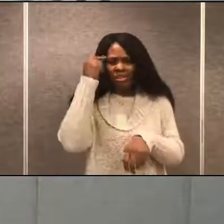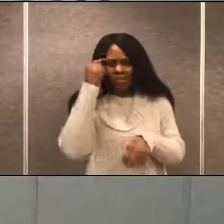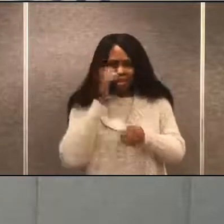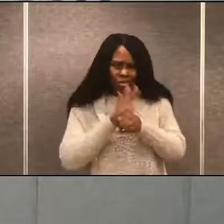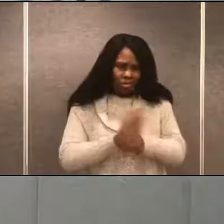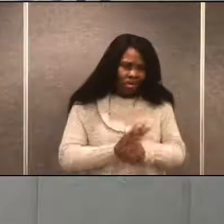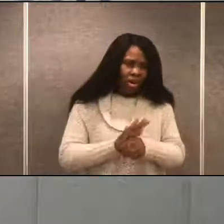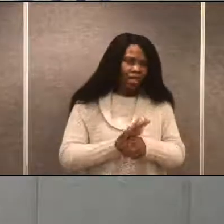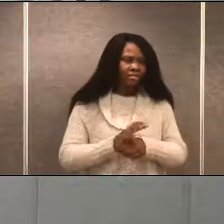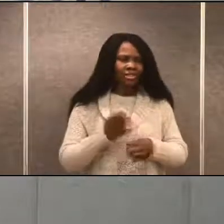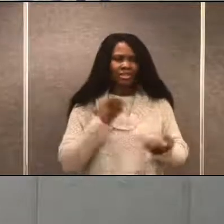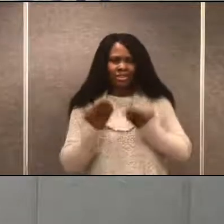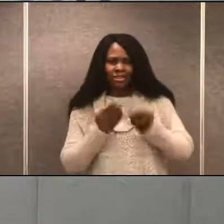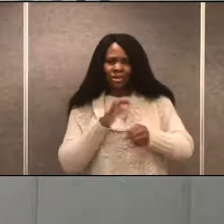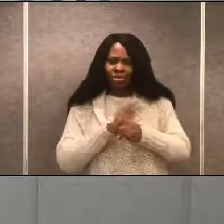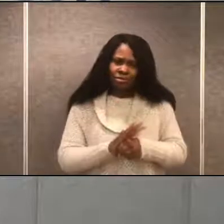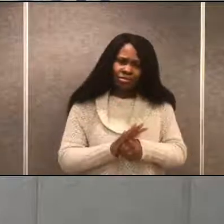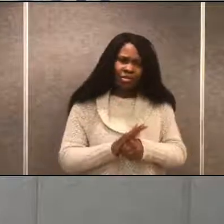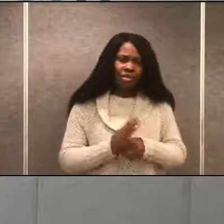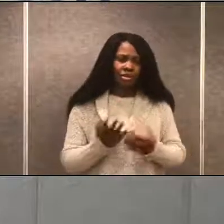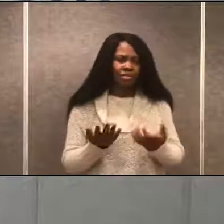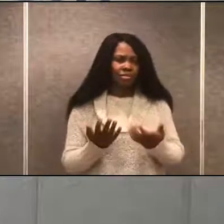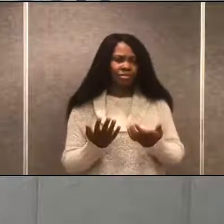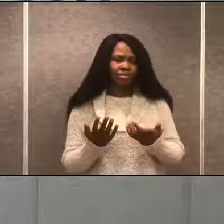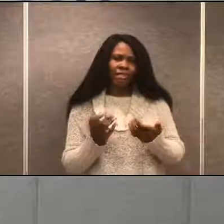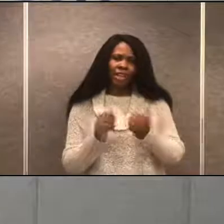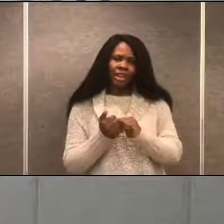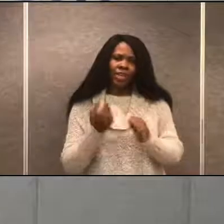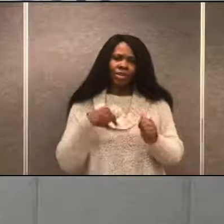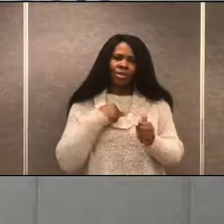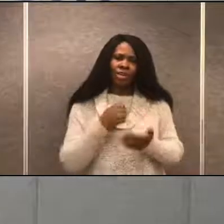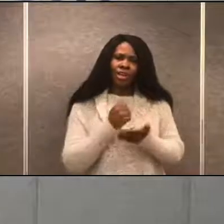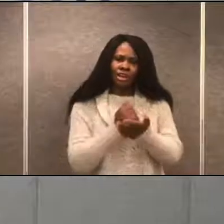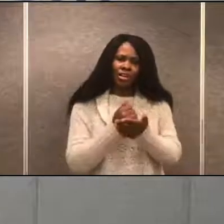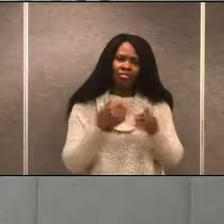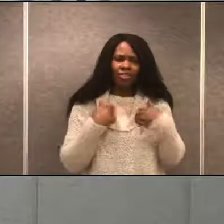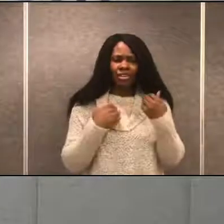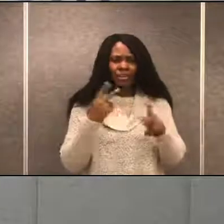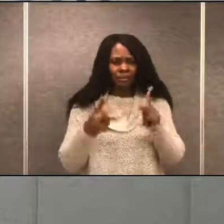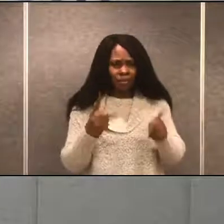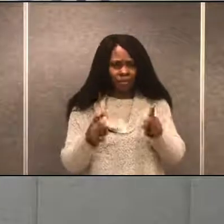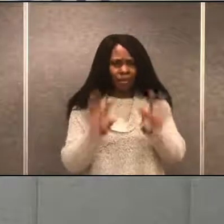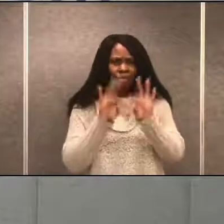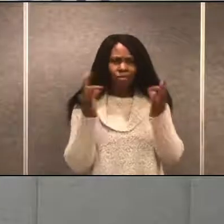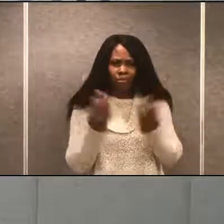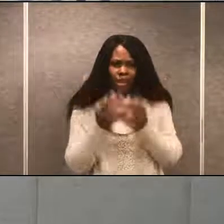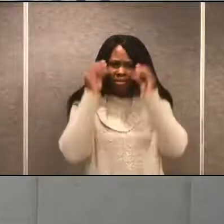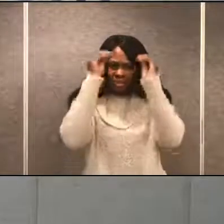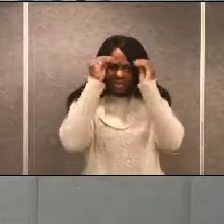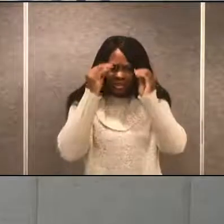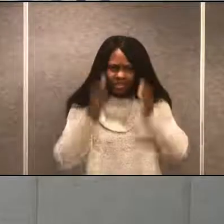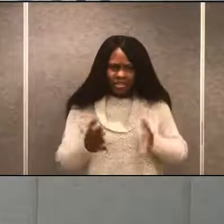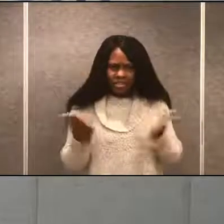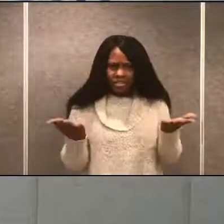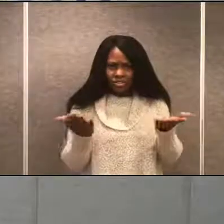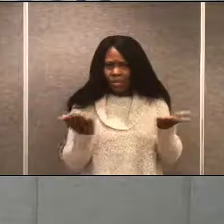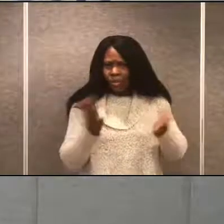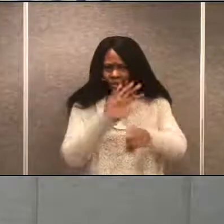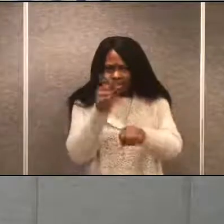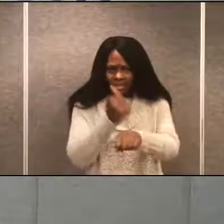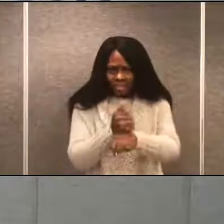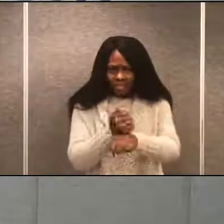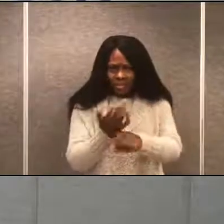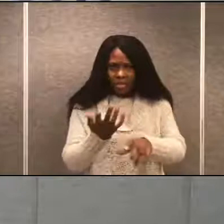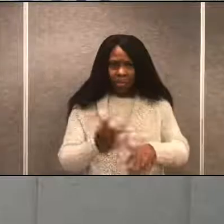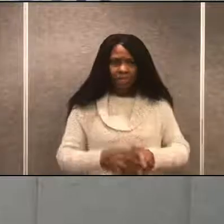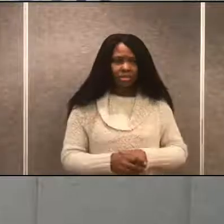in place to help our young people, families, and teachers? What is in place? Hey, Mayor, I appreciate